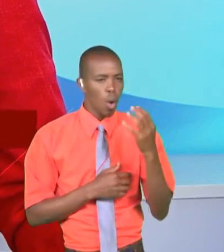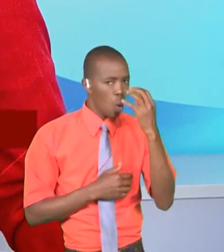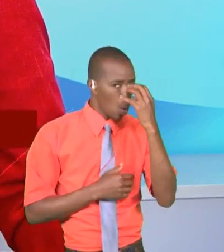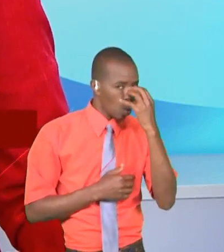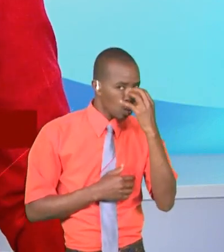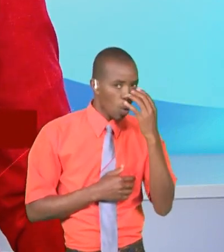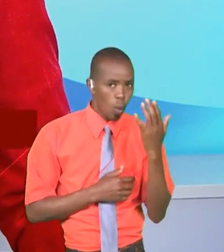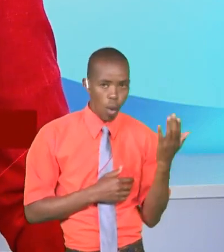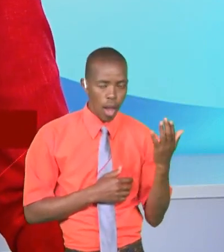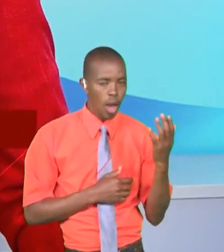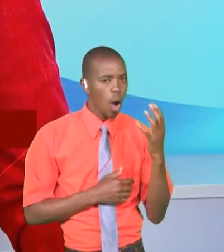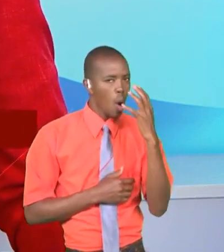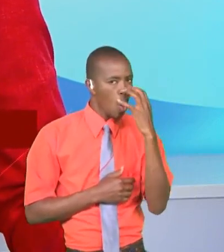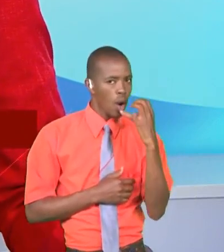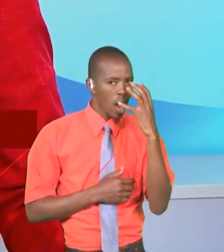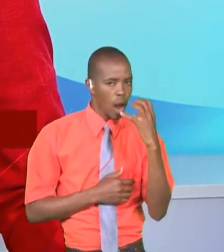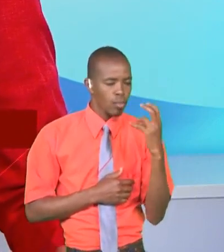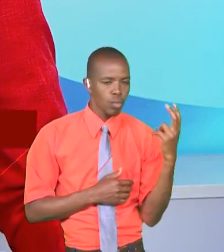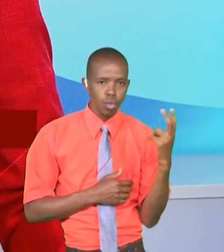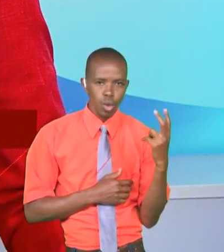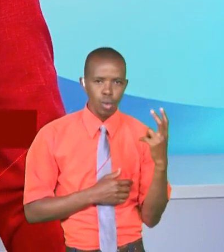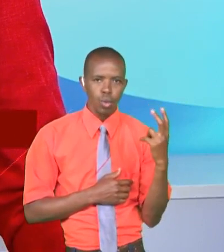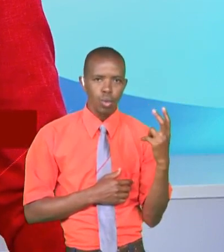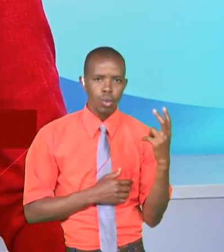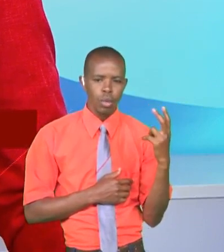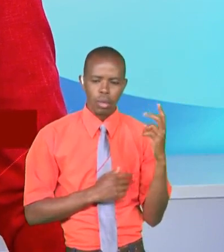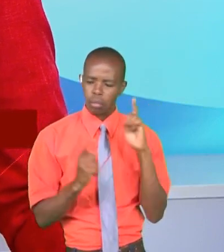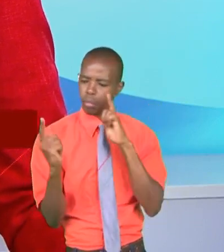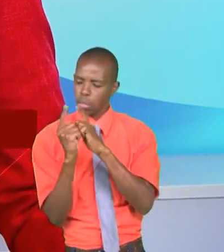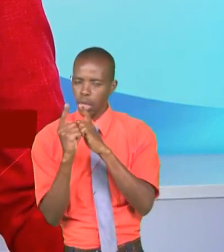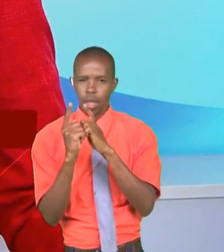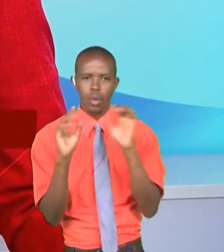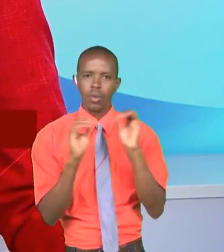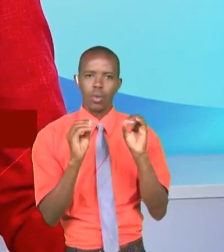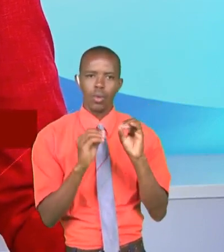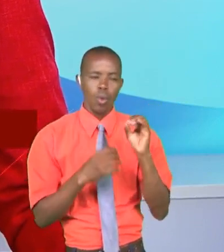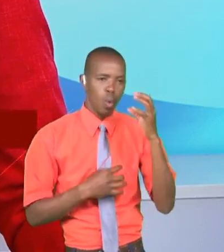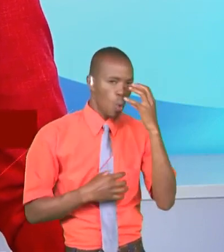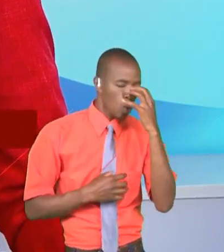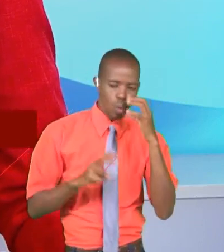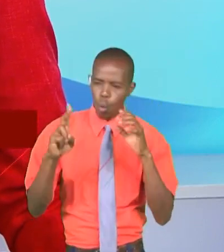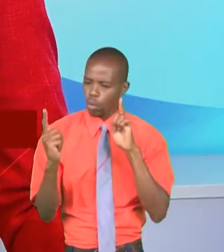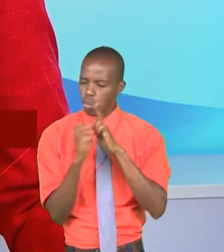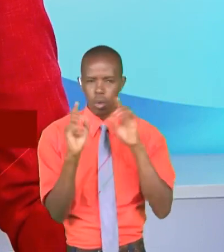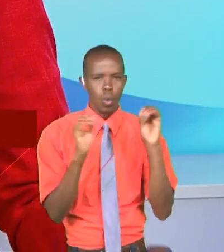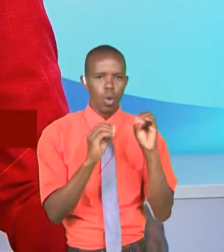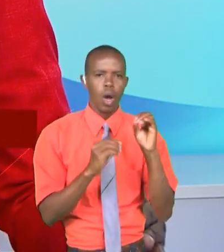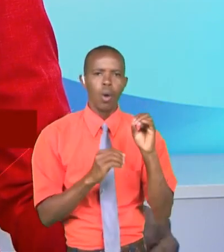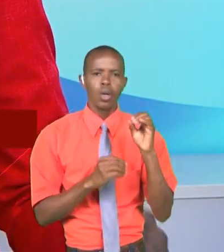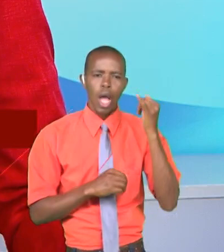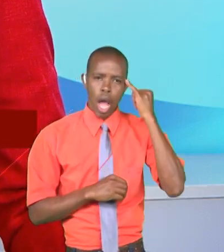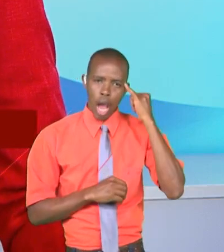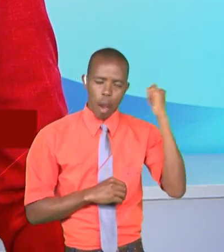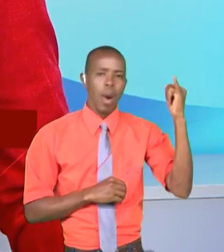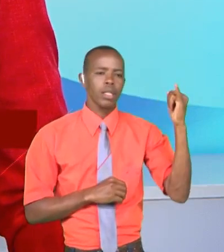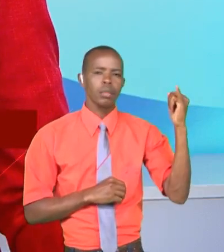was in ODM, and these two could not see eye to eye. And to ever imagine that there would be